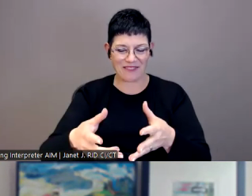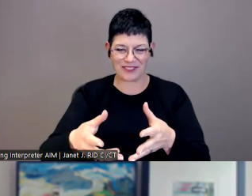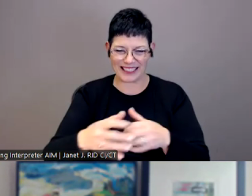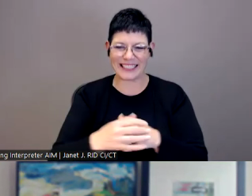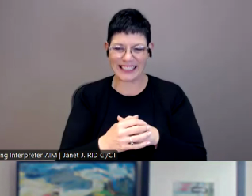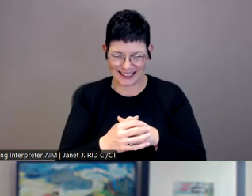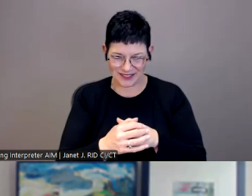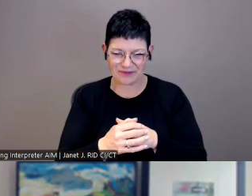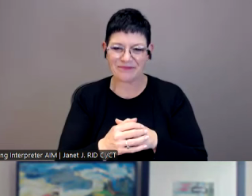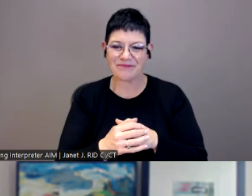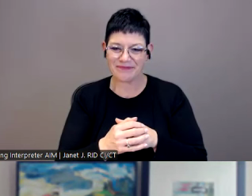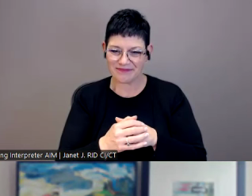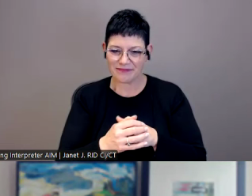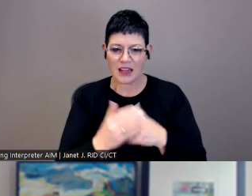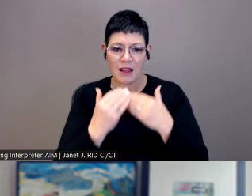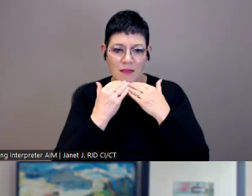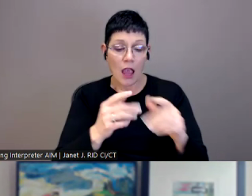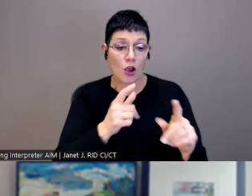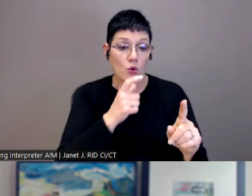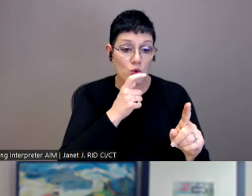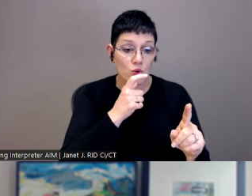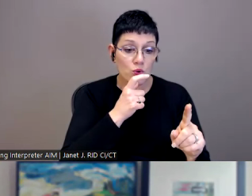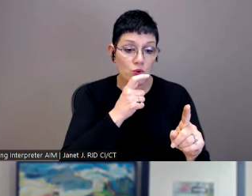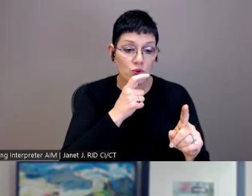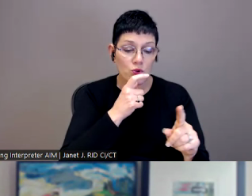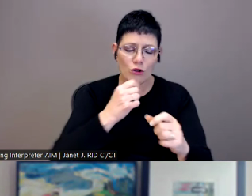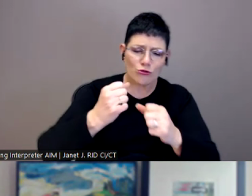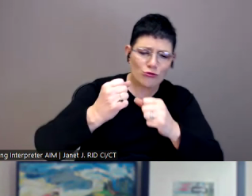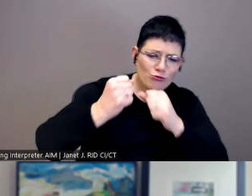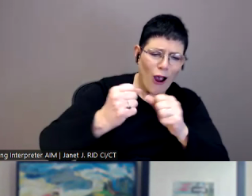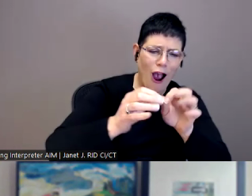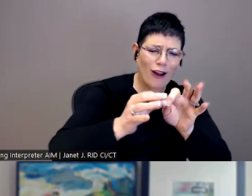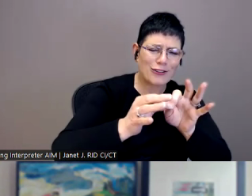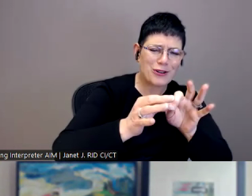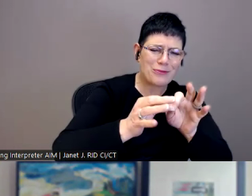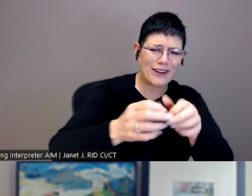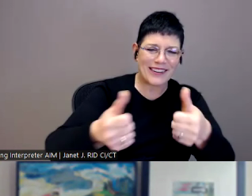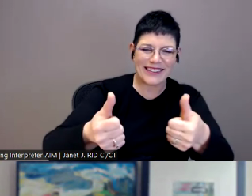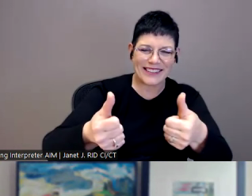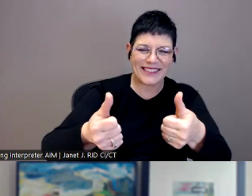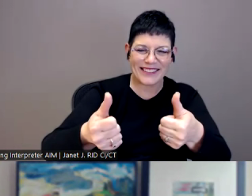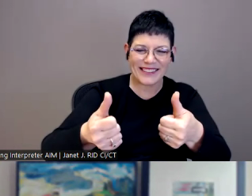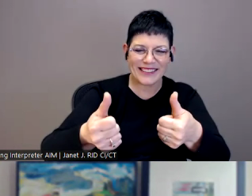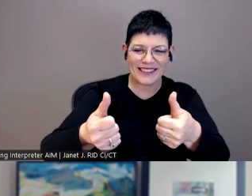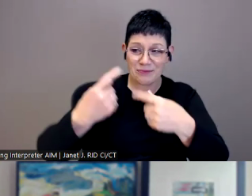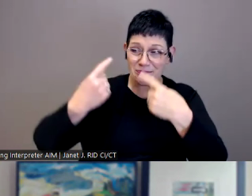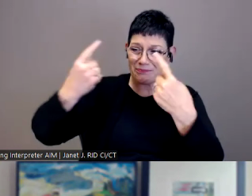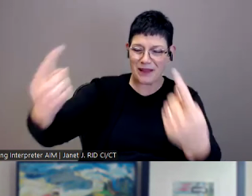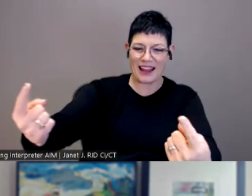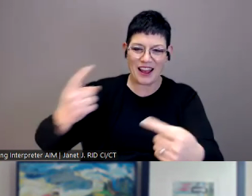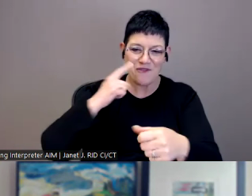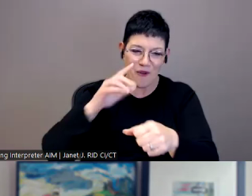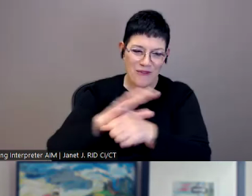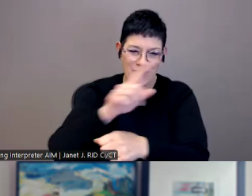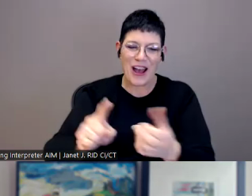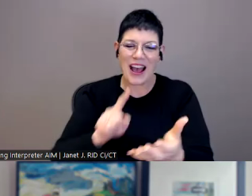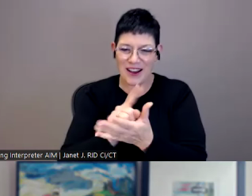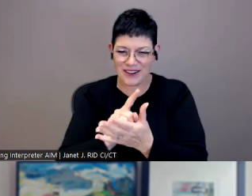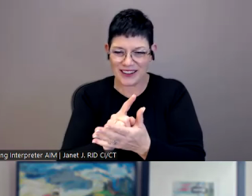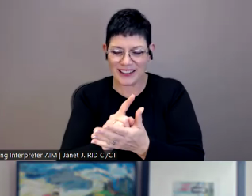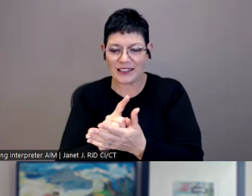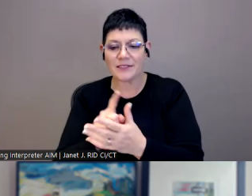I ought to thank our mighty interpreter, Janet, who's been with us for the full hour, as